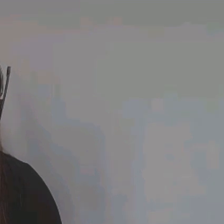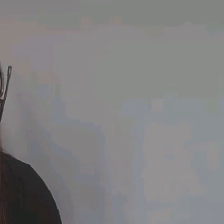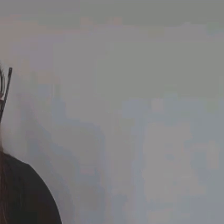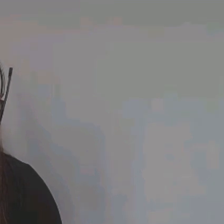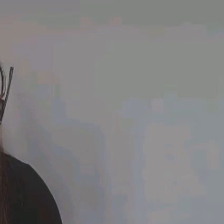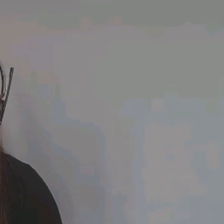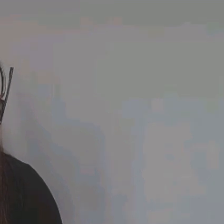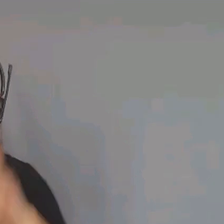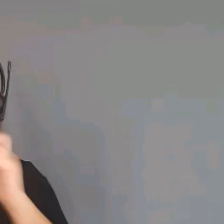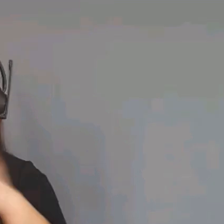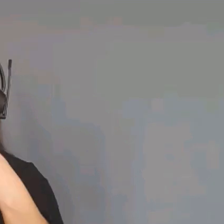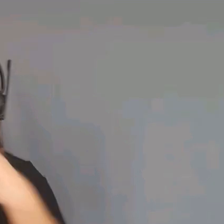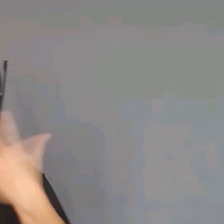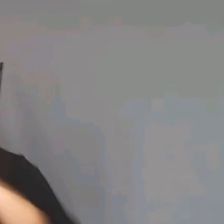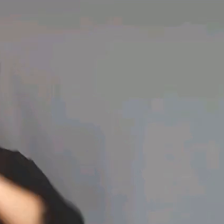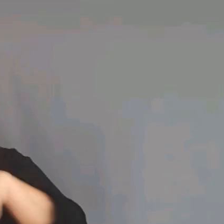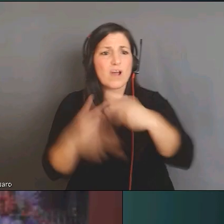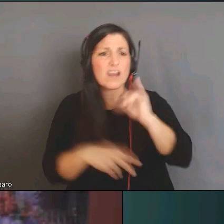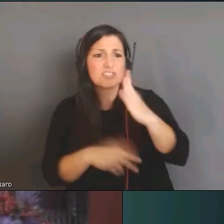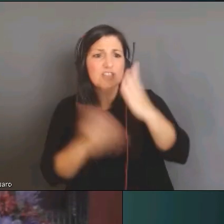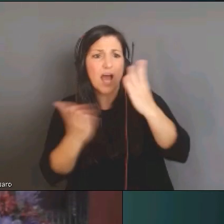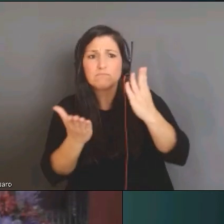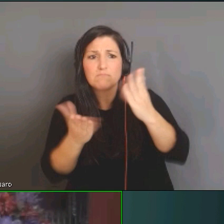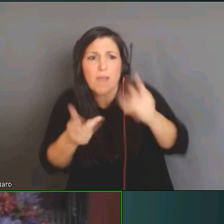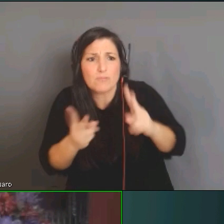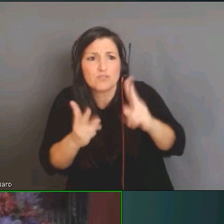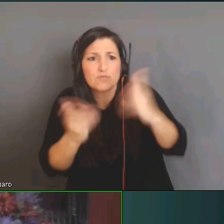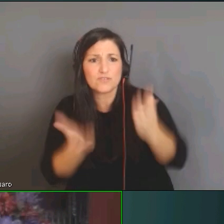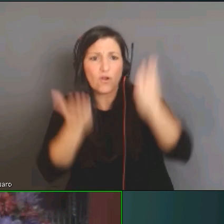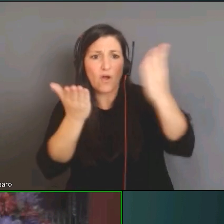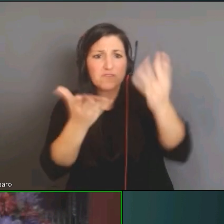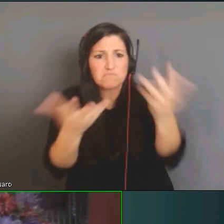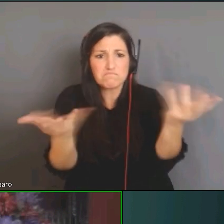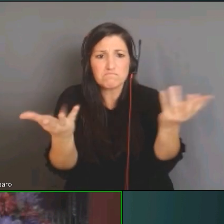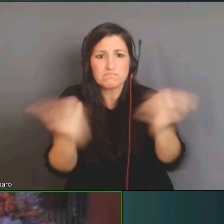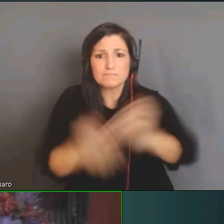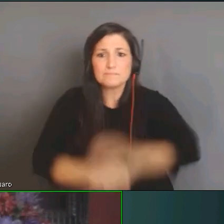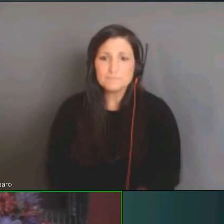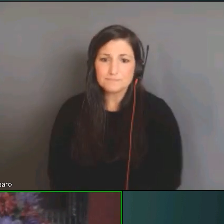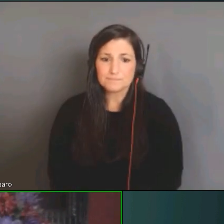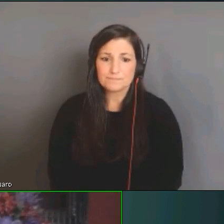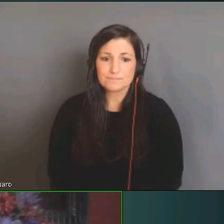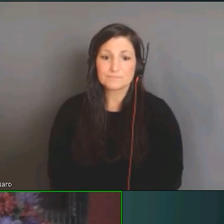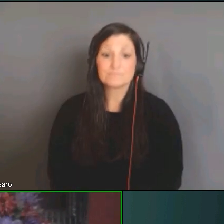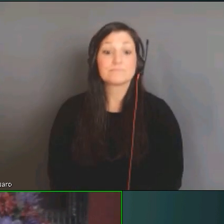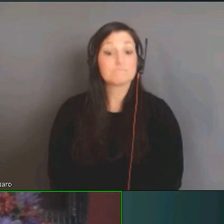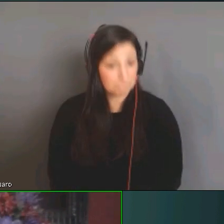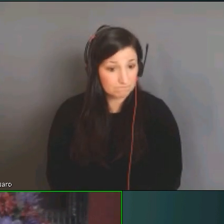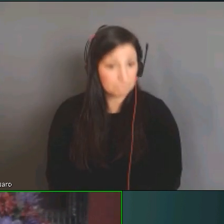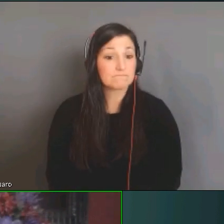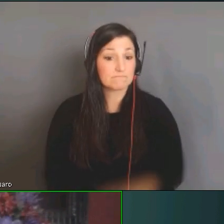type of job opportunities are we offering? All right. So on this session, we are talking about our hourly